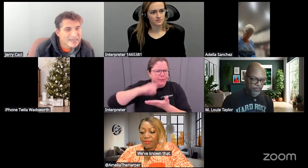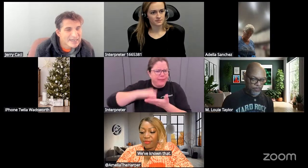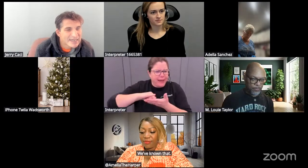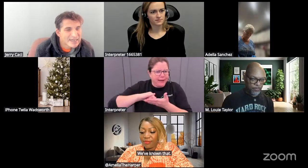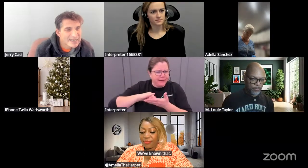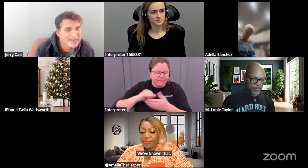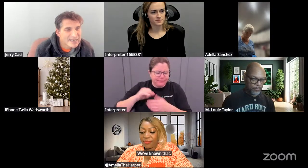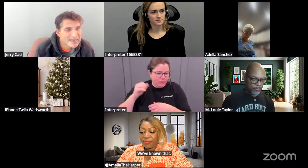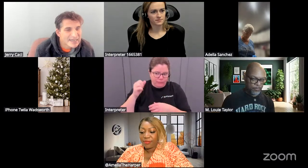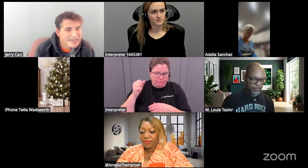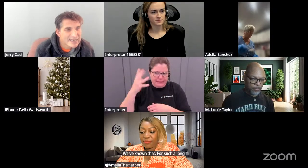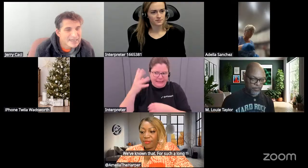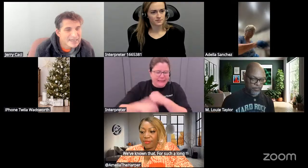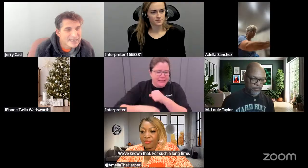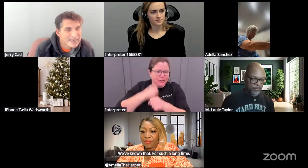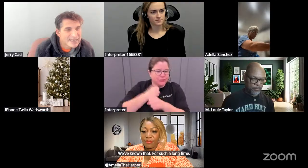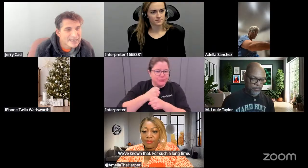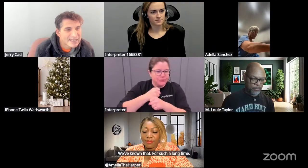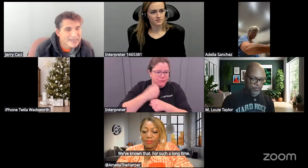for such a long time.